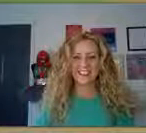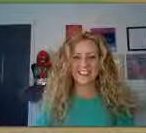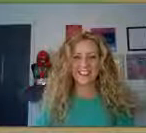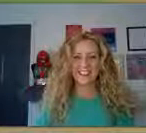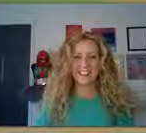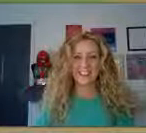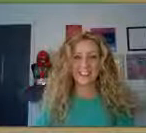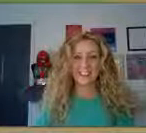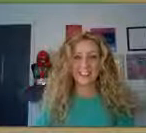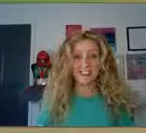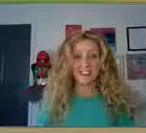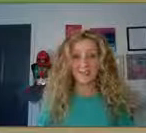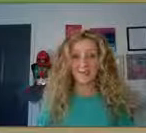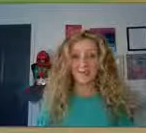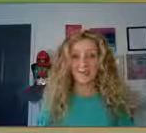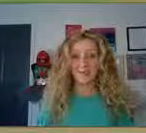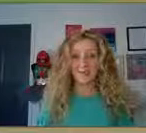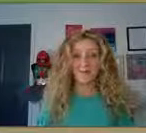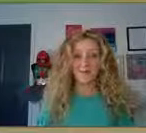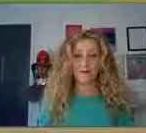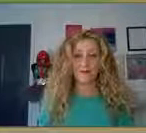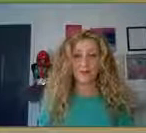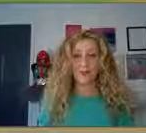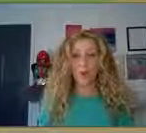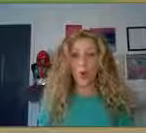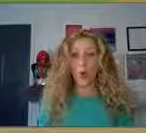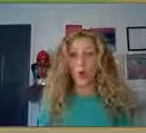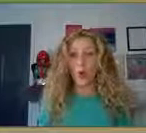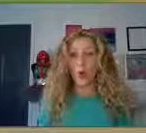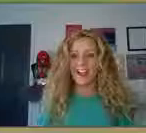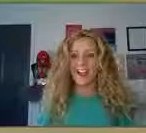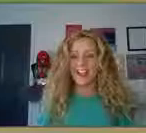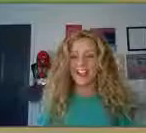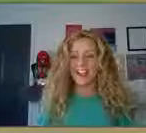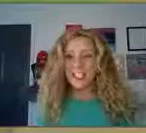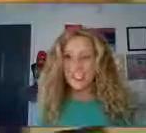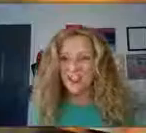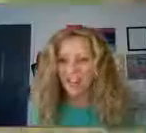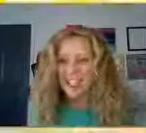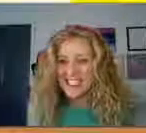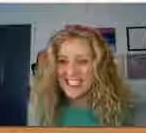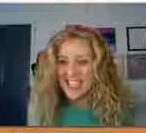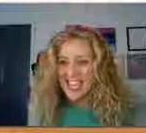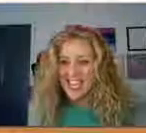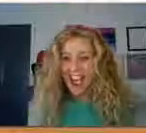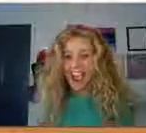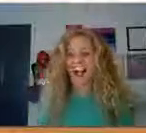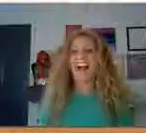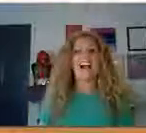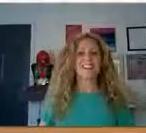Frizzlin' Razzles! That whistling is coming from Mr. Music's singing studio. Ooh. Come on, let's go! Friends, do you like to